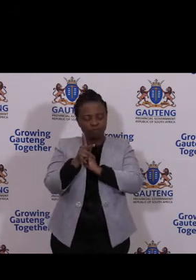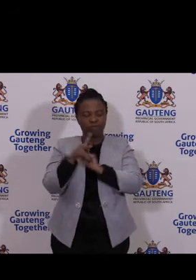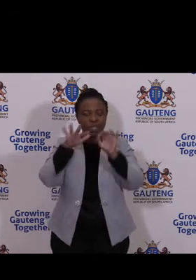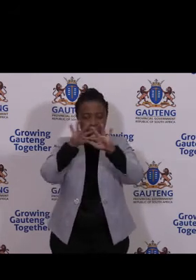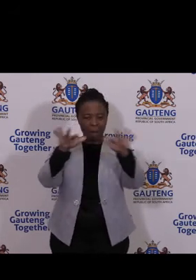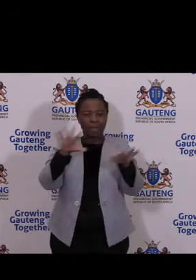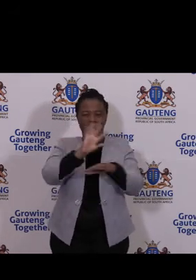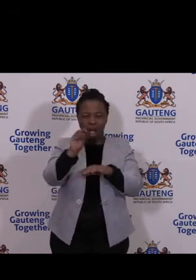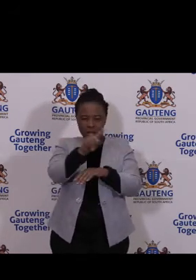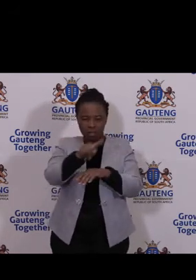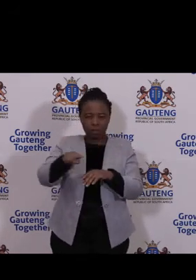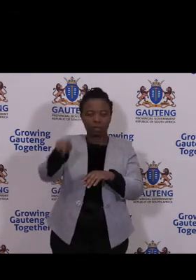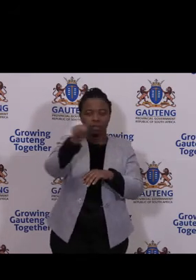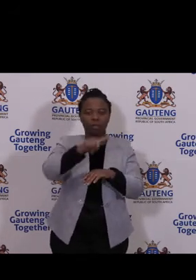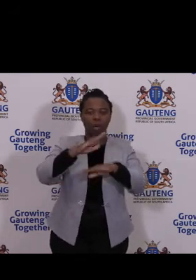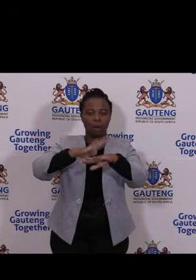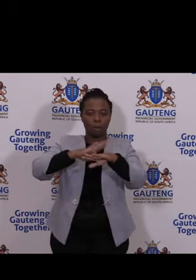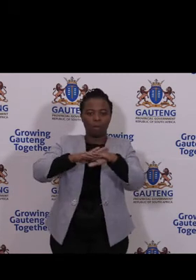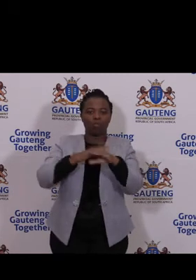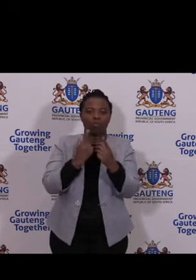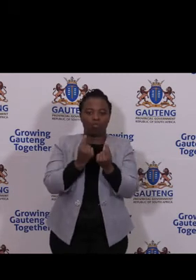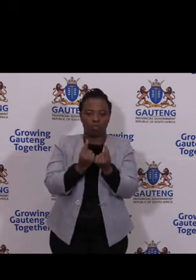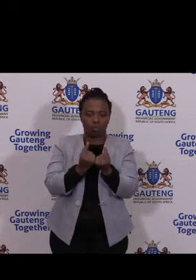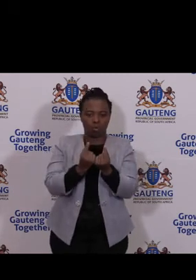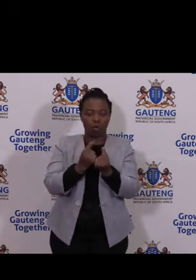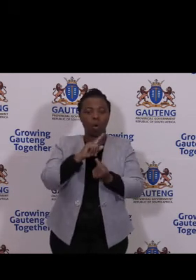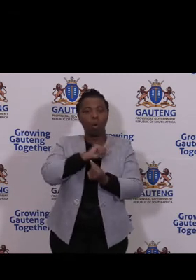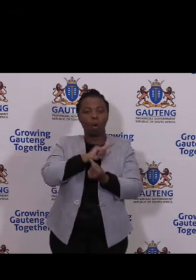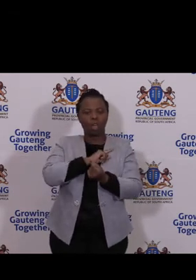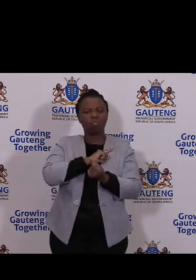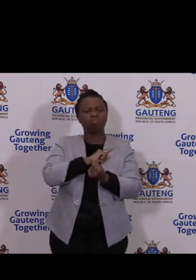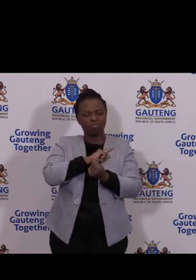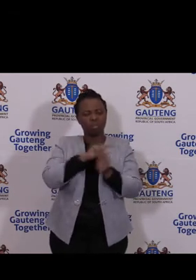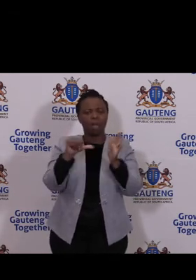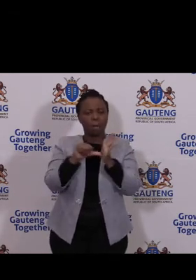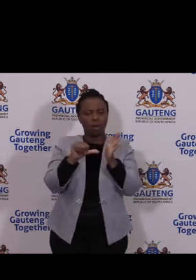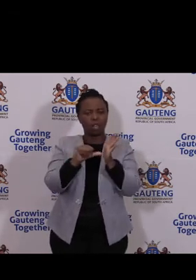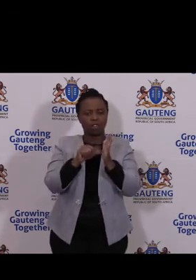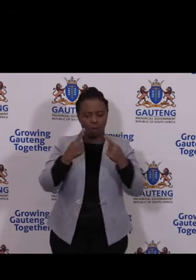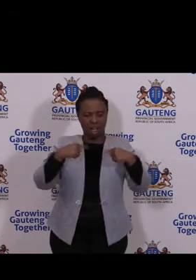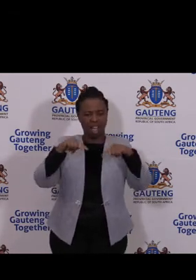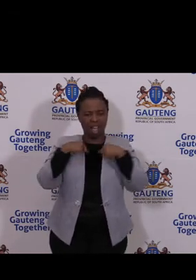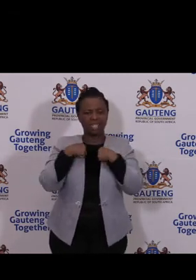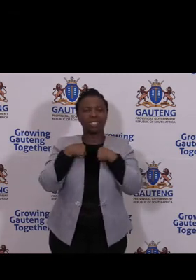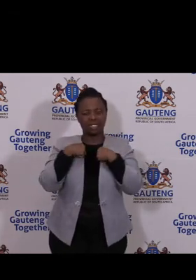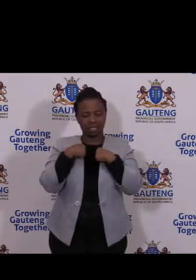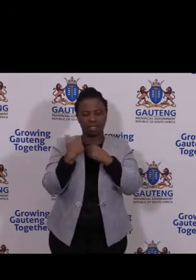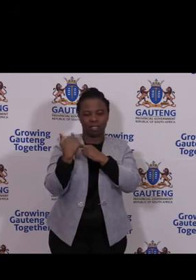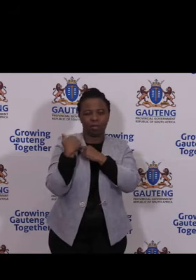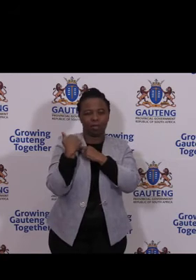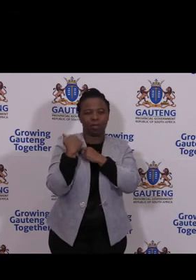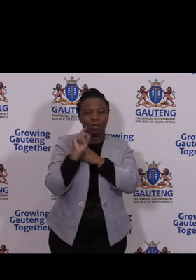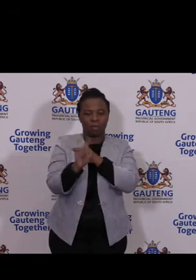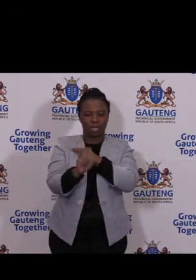to report such companies, because it becomes important that all of us must take responsibility in